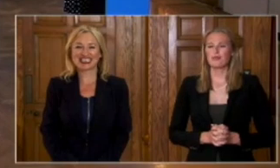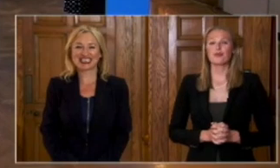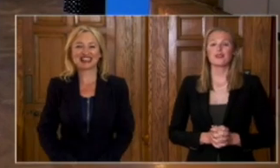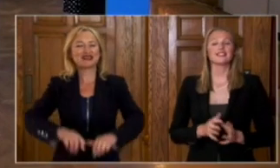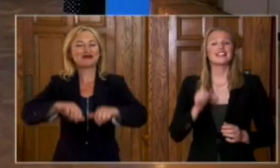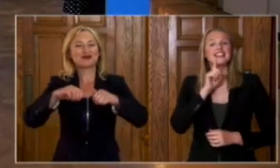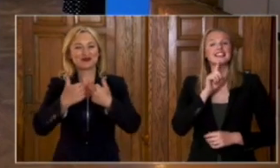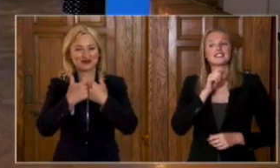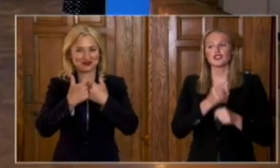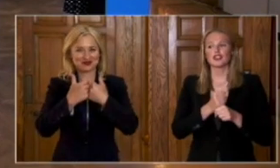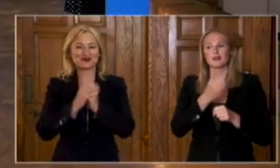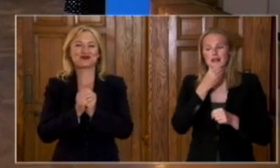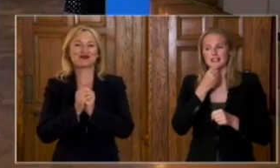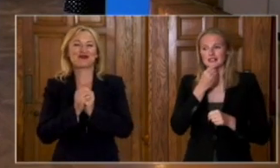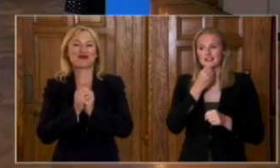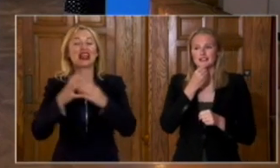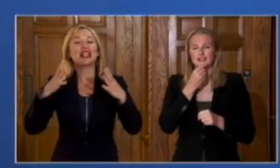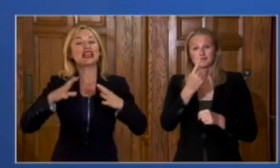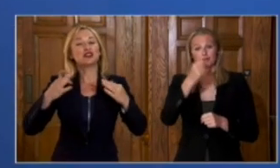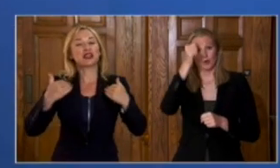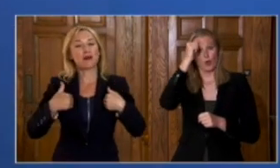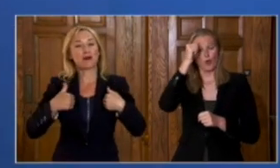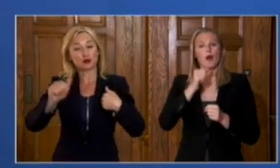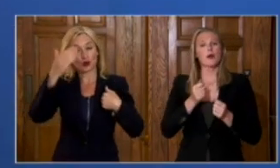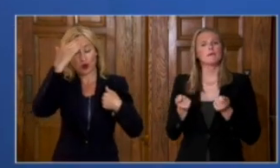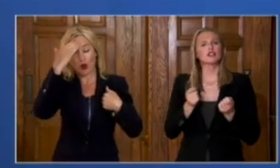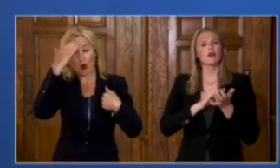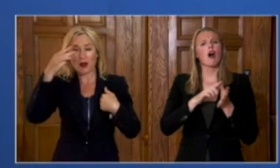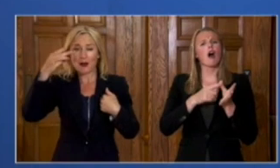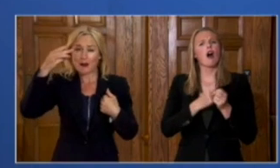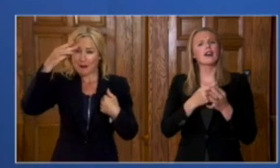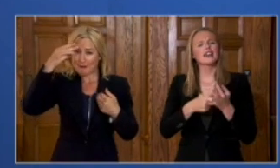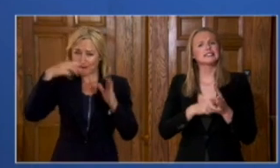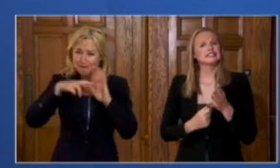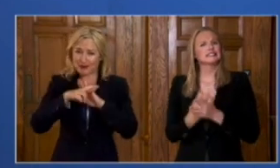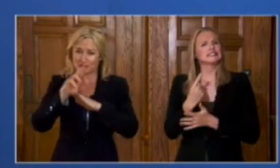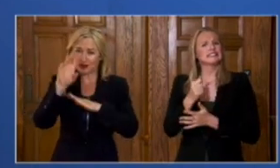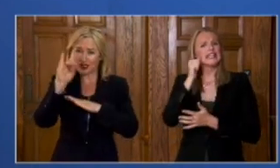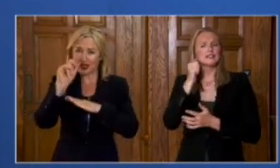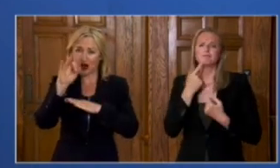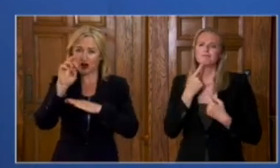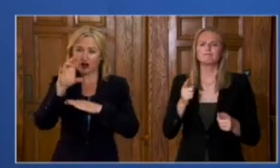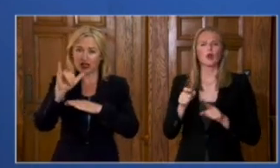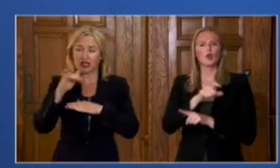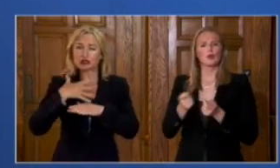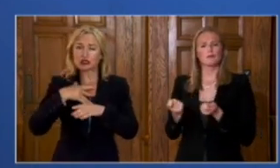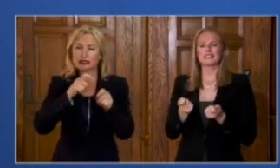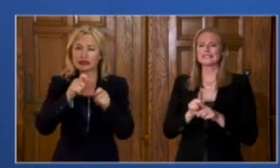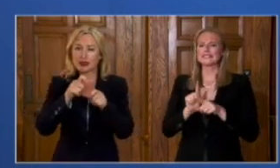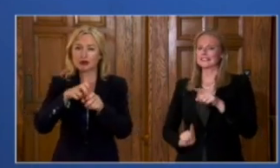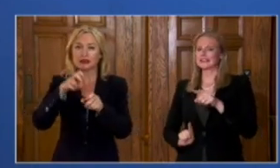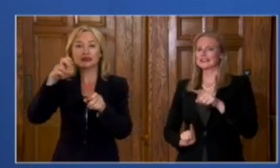So, ladies and gentlemen, as you will know, Minister Hargey announced yesterday that she has temporarily stood down as Communities Minister and she was